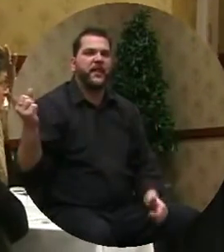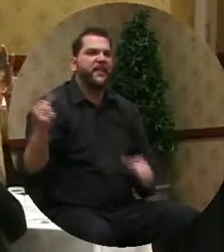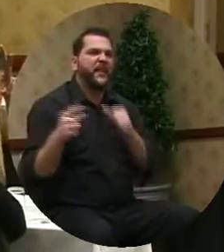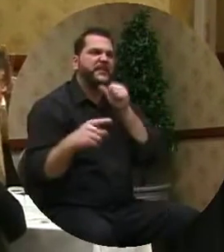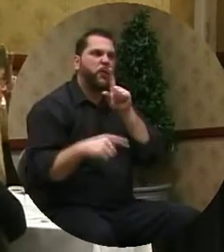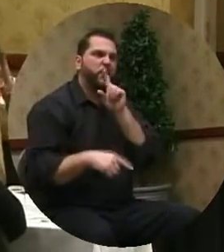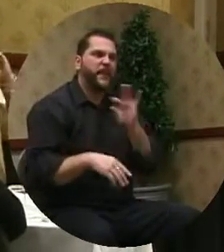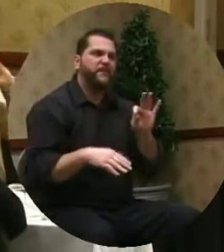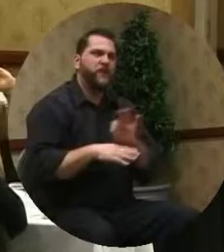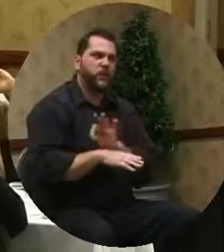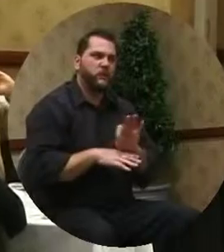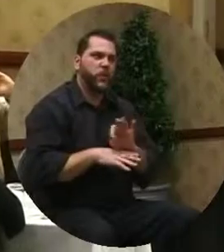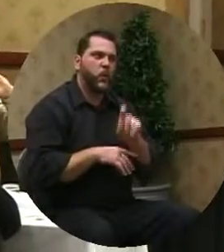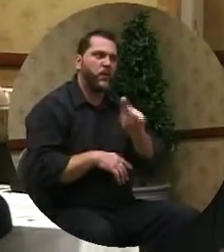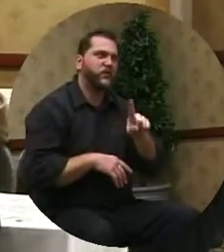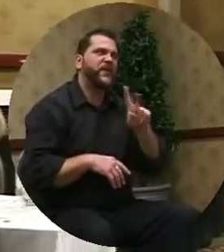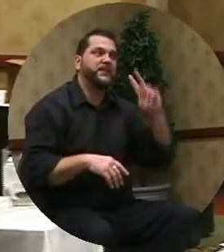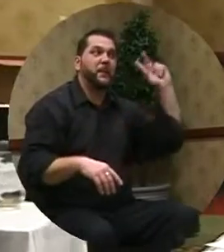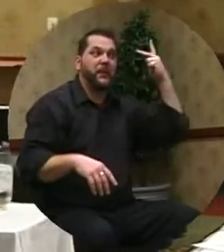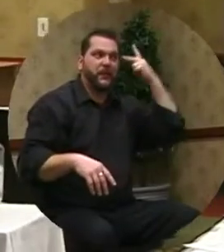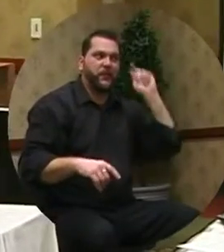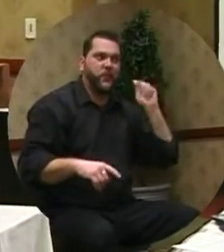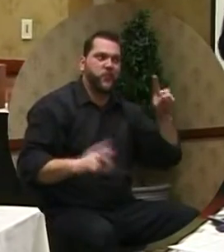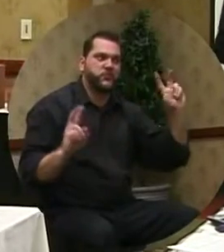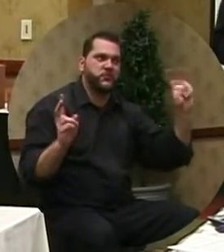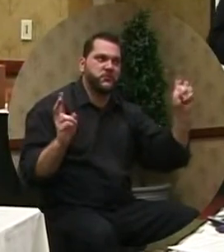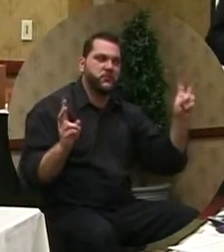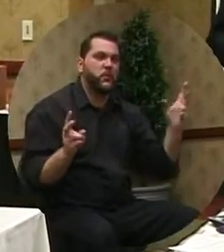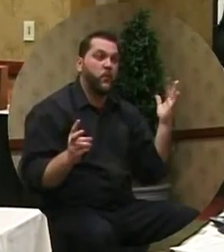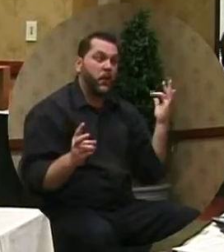question. Here's why I say that. If you have a team that